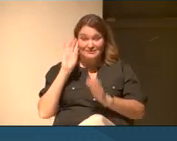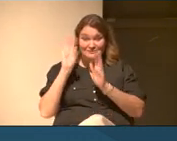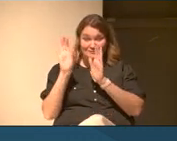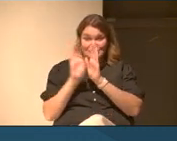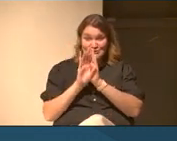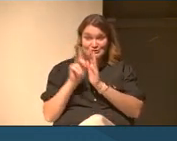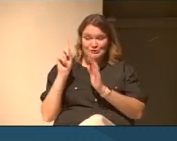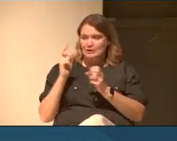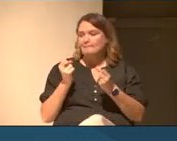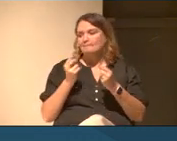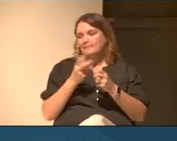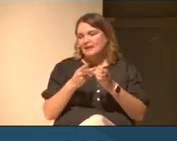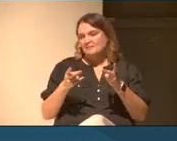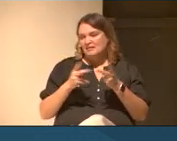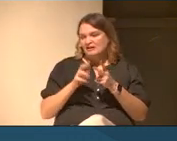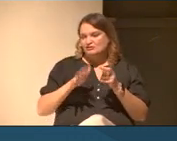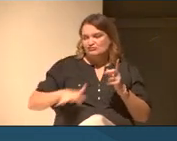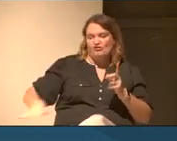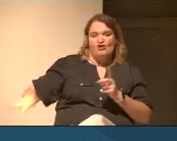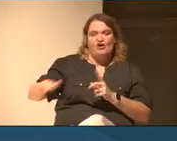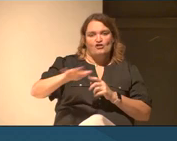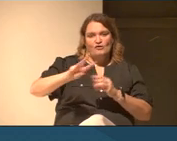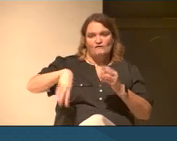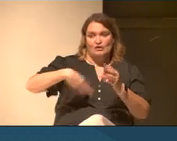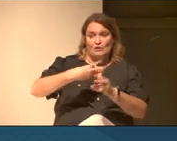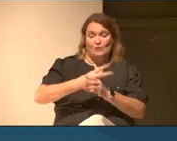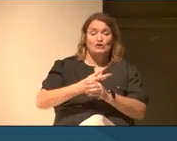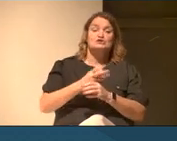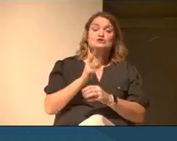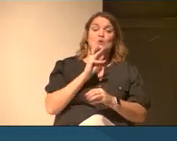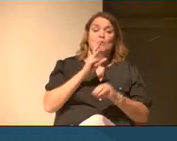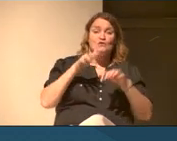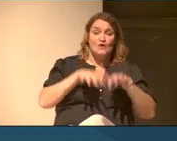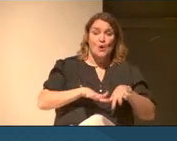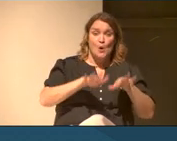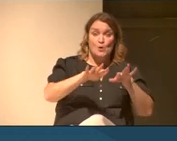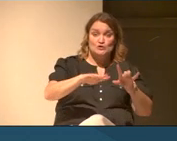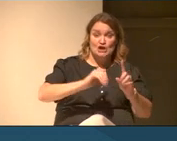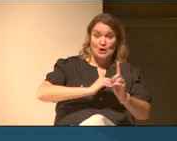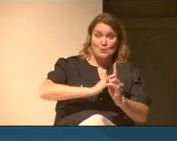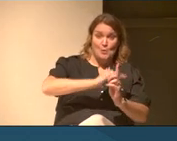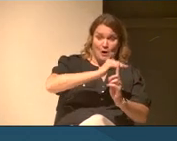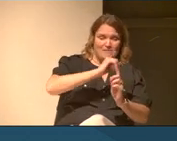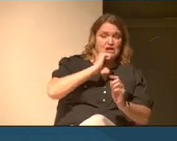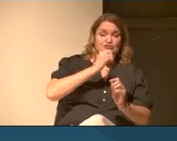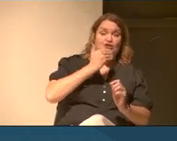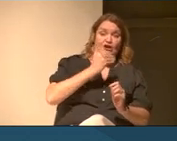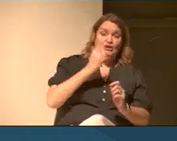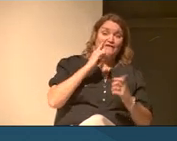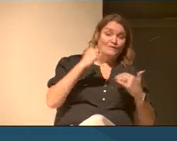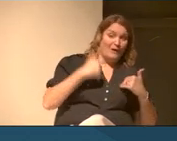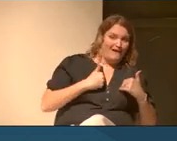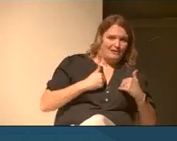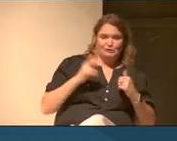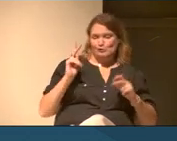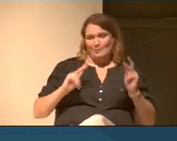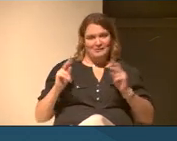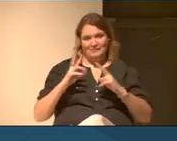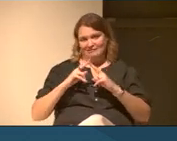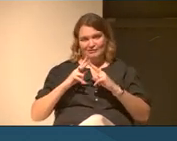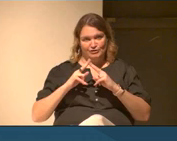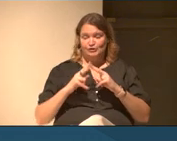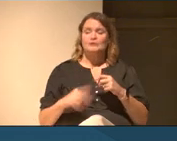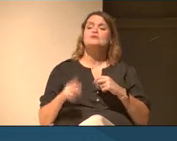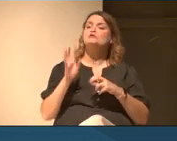places around the world. So a warming ocean is not a good thing either for ocean life or for people. And of course, I've been talking